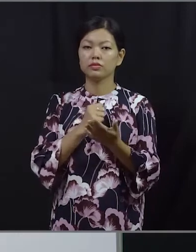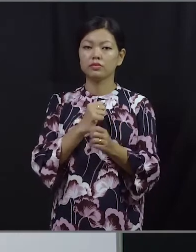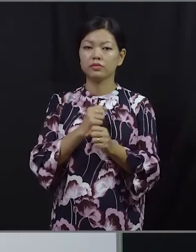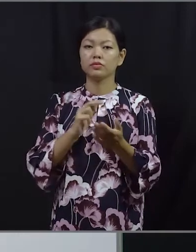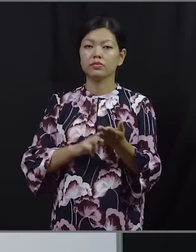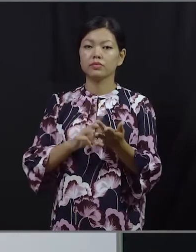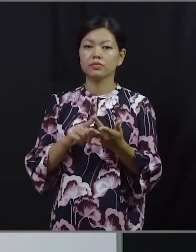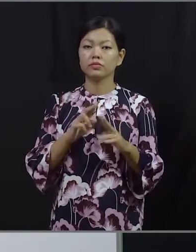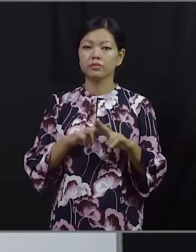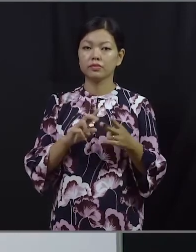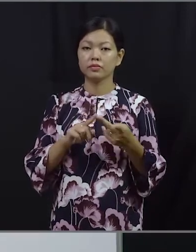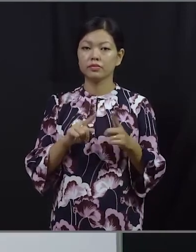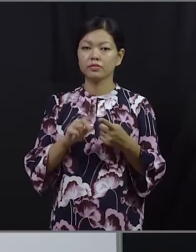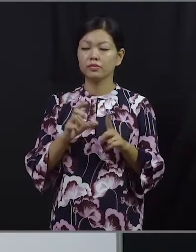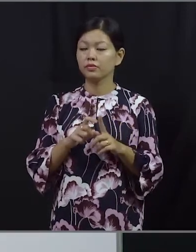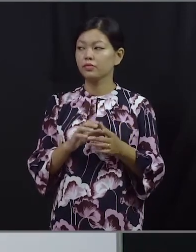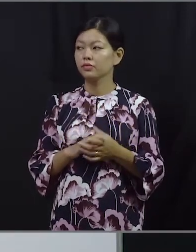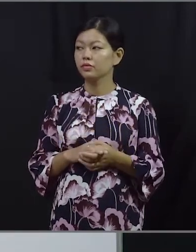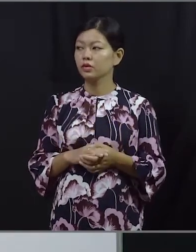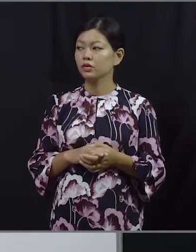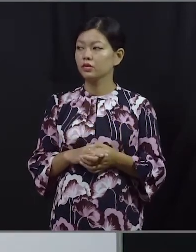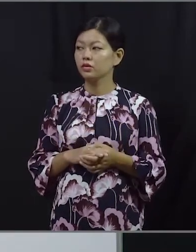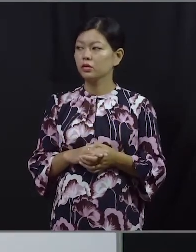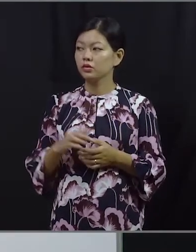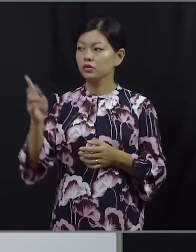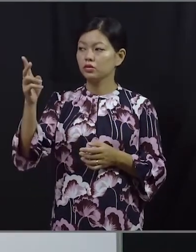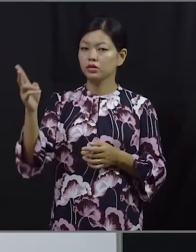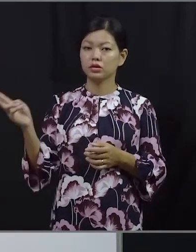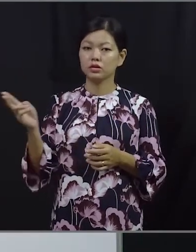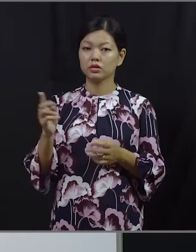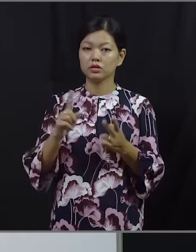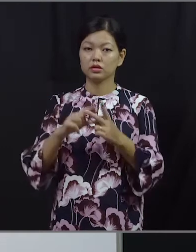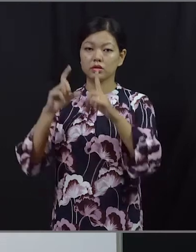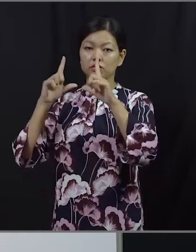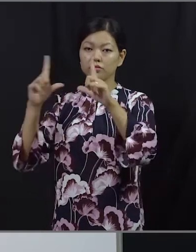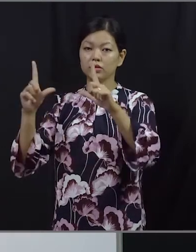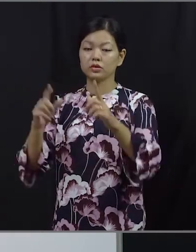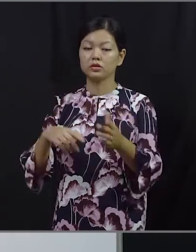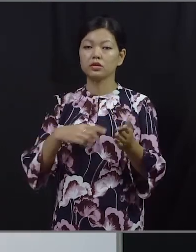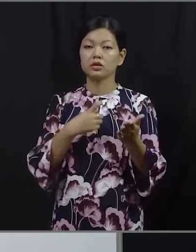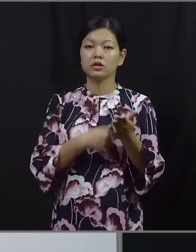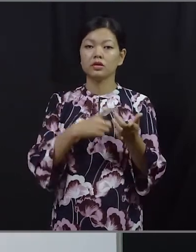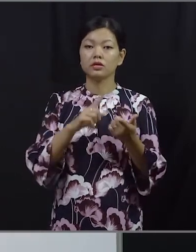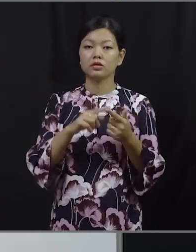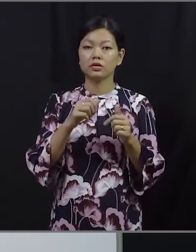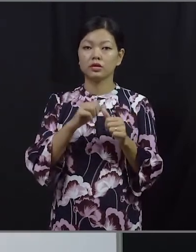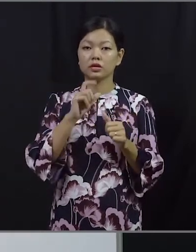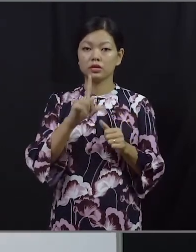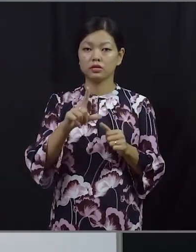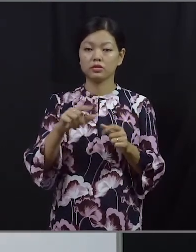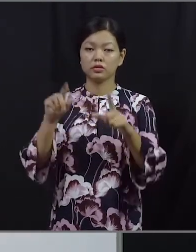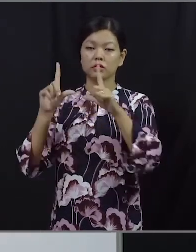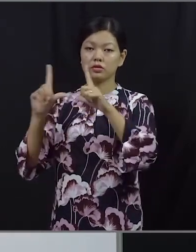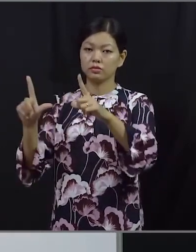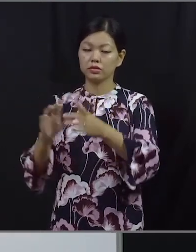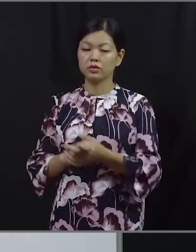now look here, this image is the real image because this is inverted. This is what kind of image? This is real image. So, since this is real image, this will act as the